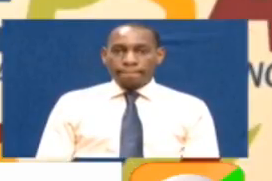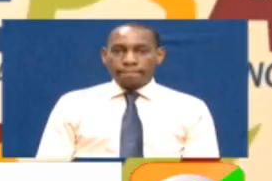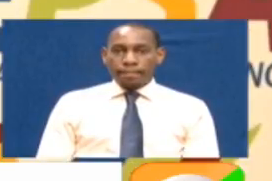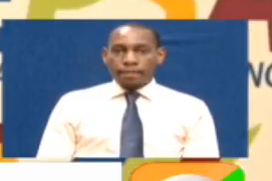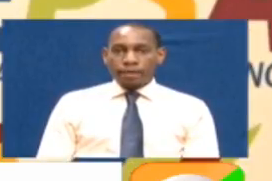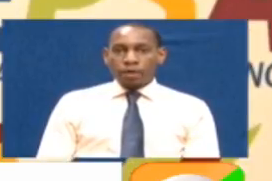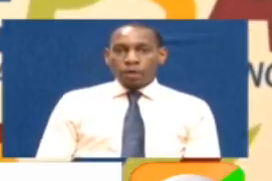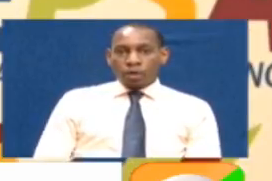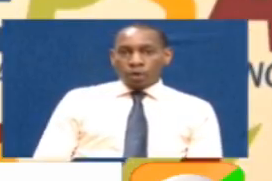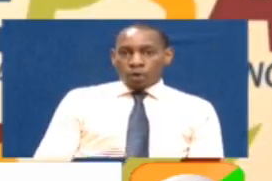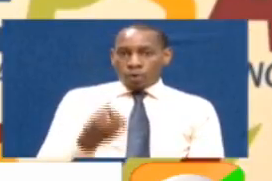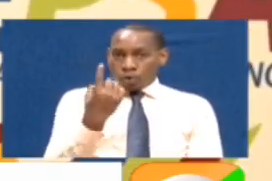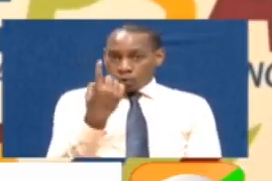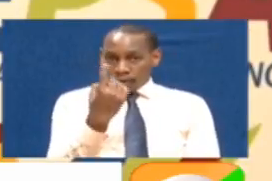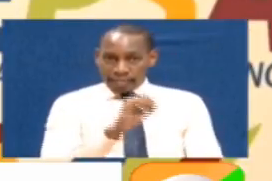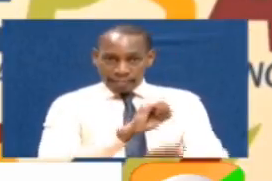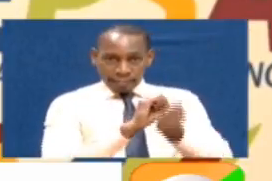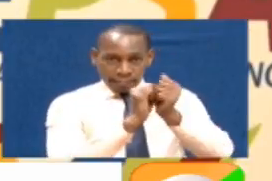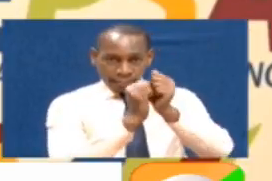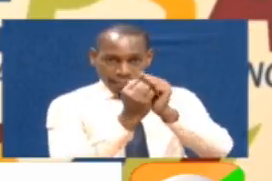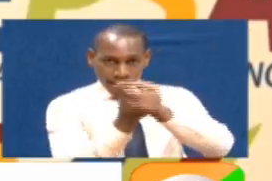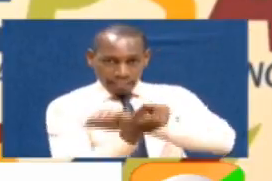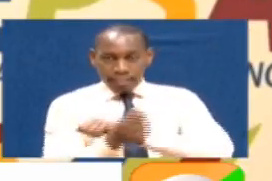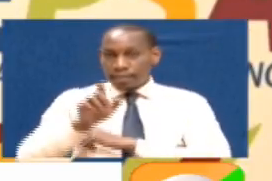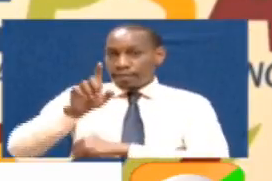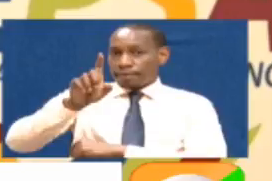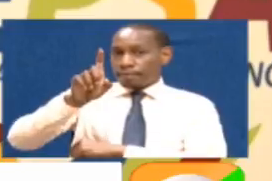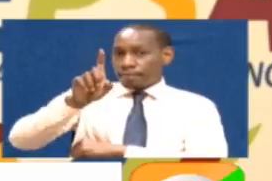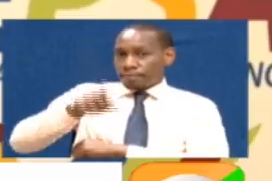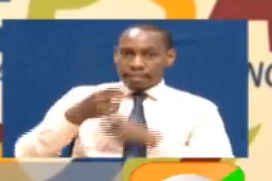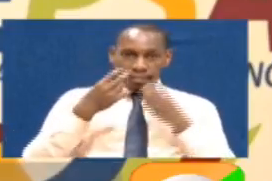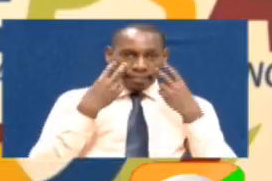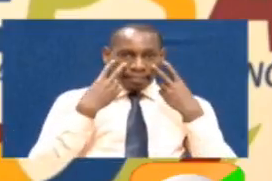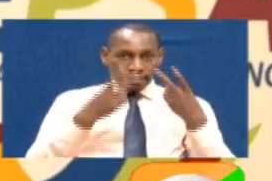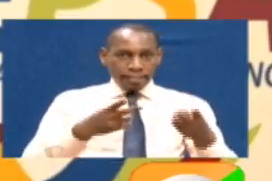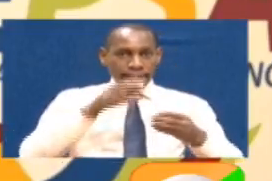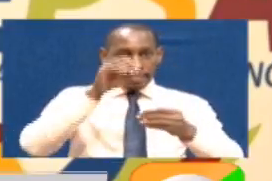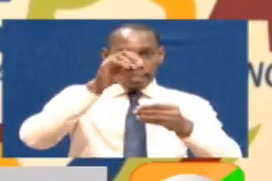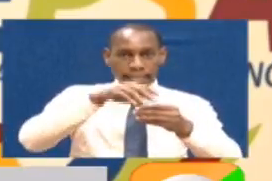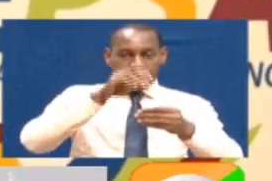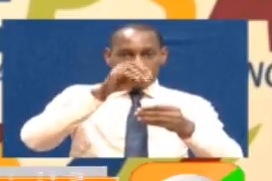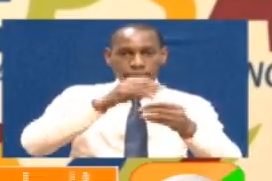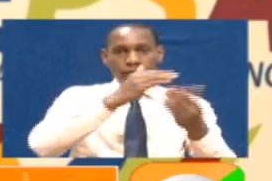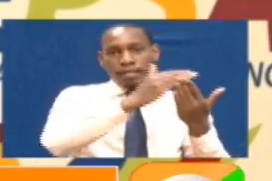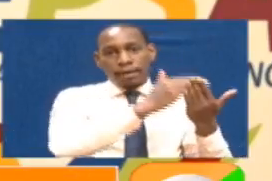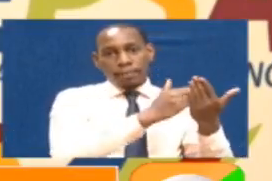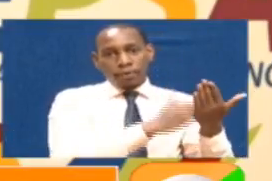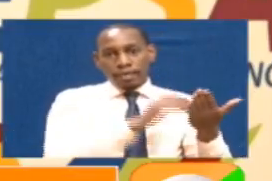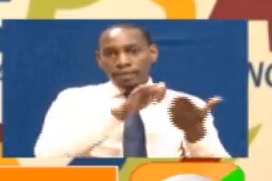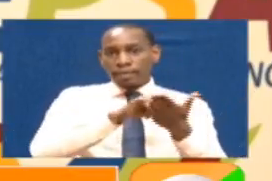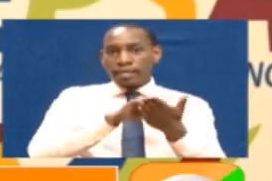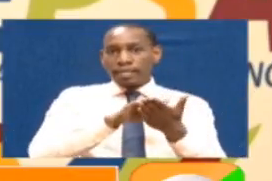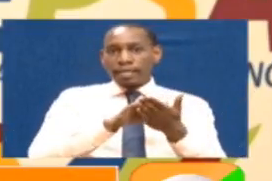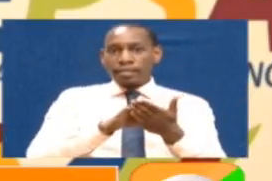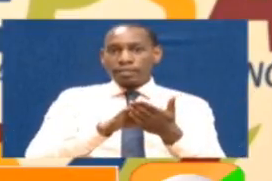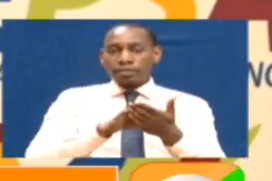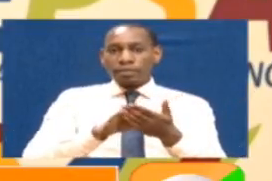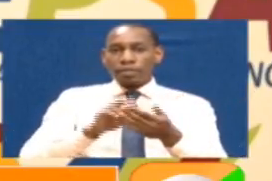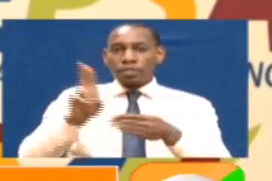One of the reforms is we must look at our input subsidy program that has been